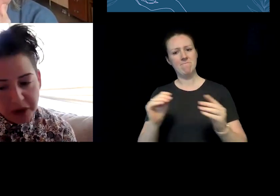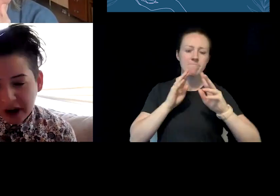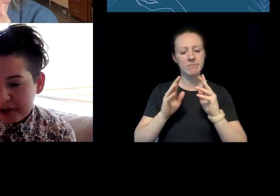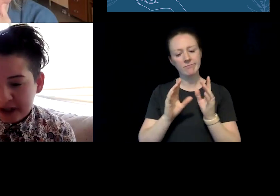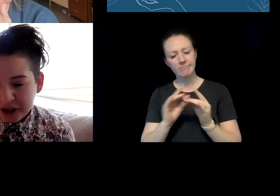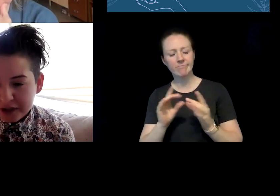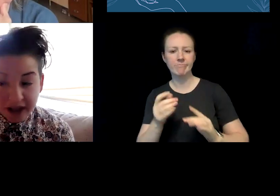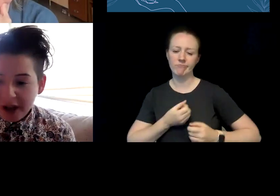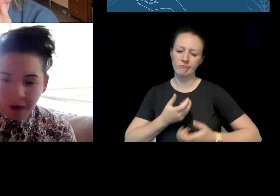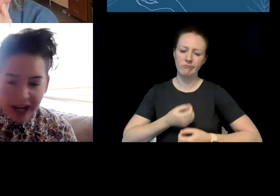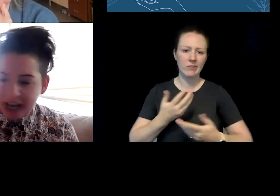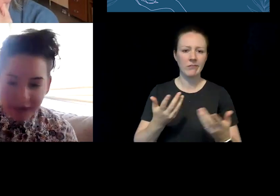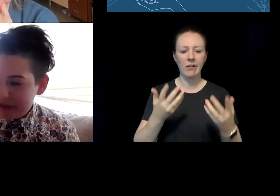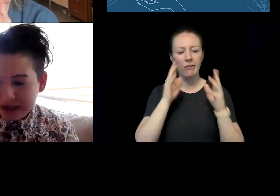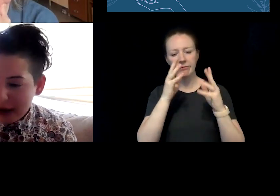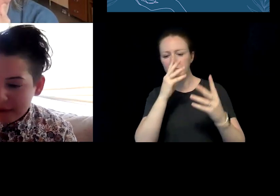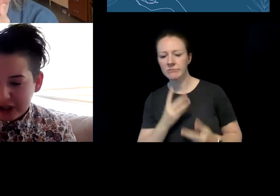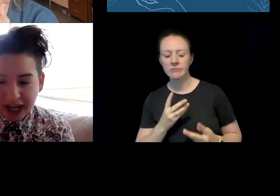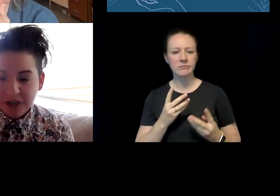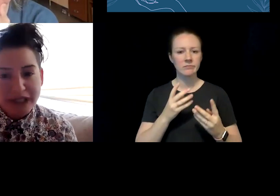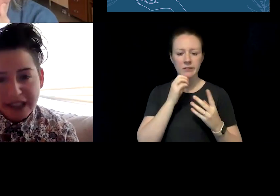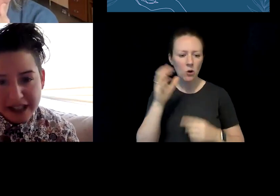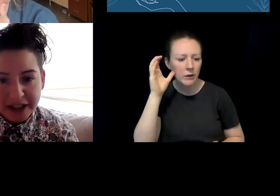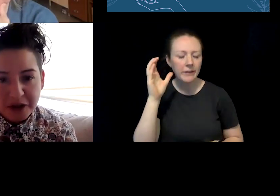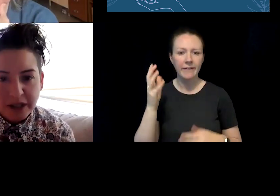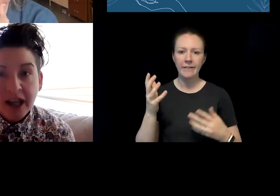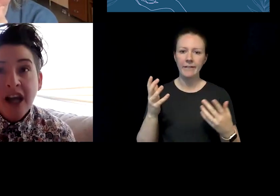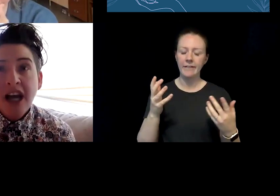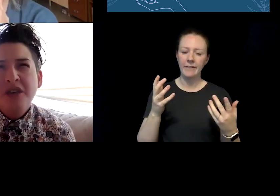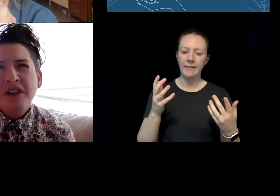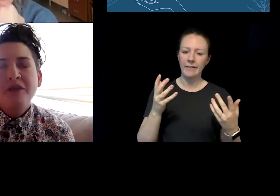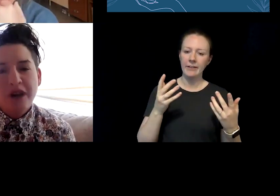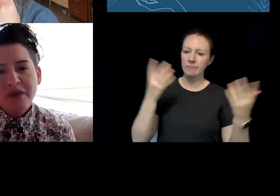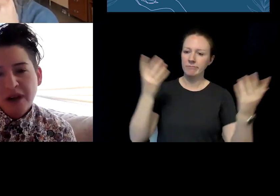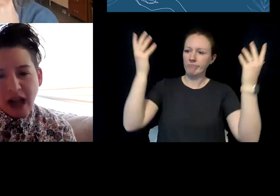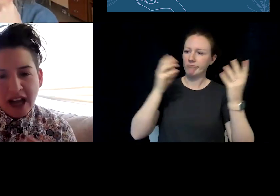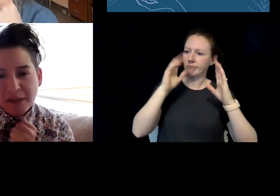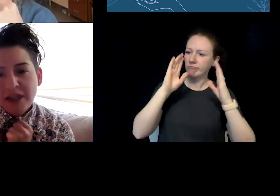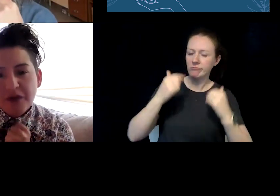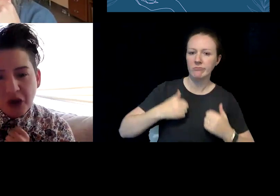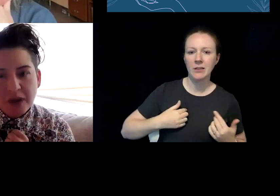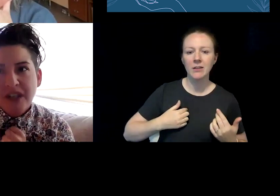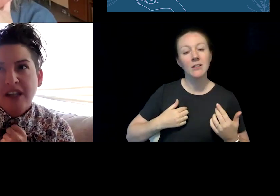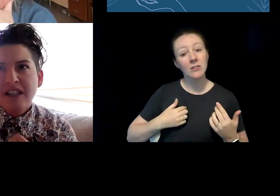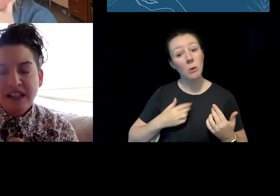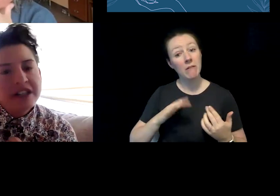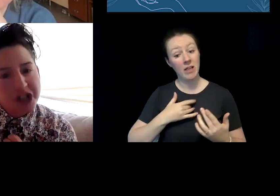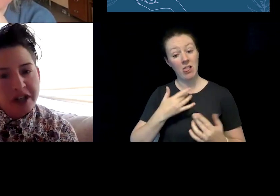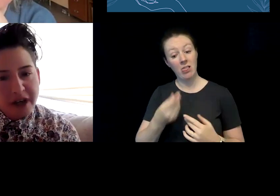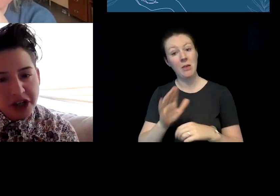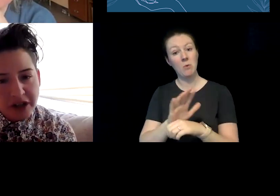mentioned in both documentaries, like, I can't believe you captured that, you really listened to me. And so I think, like, one of the elements of joy was, like,